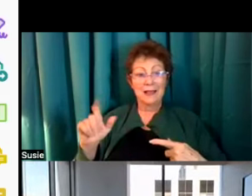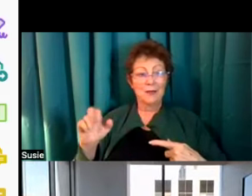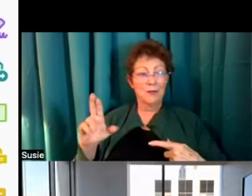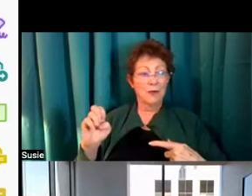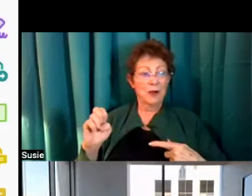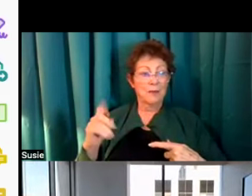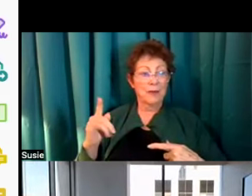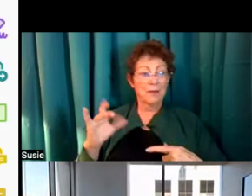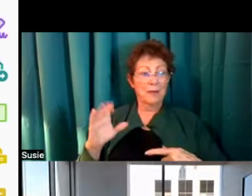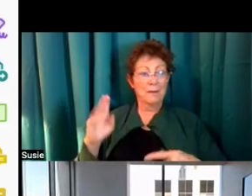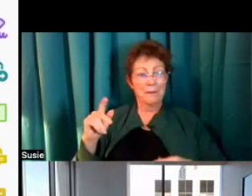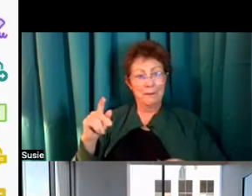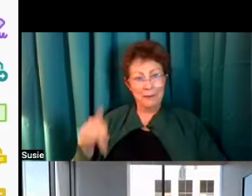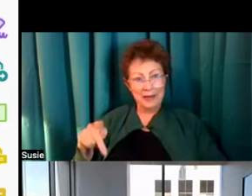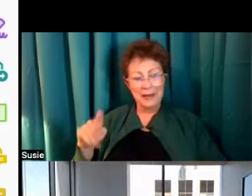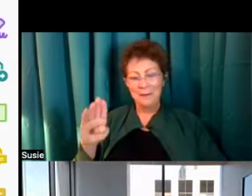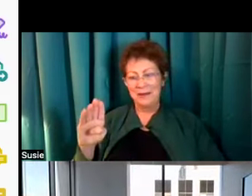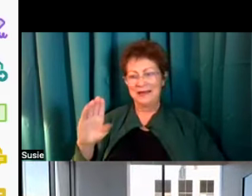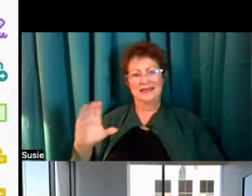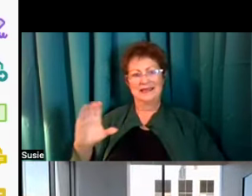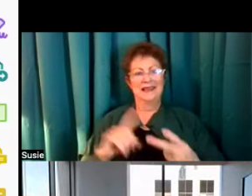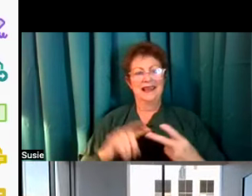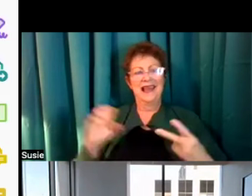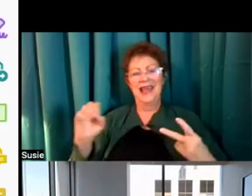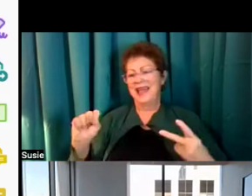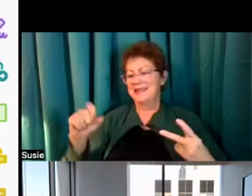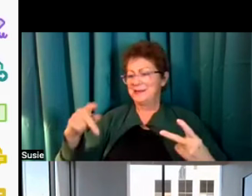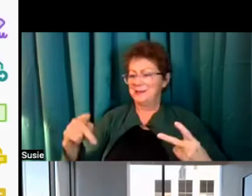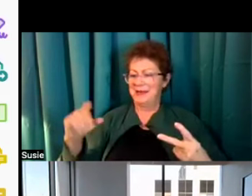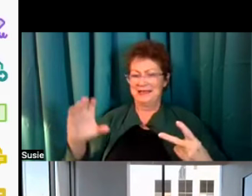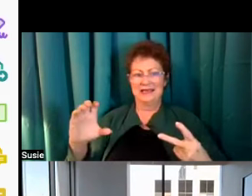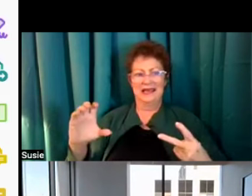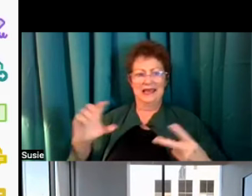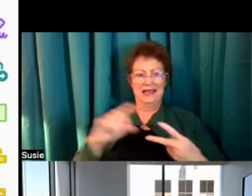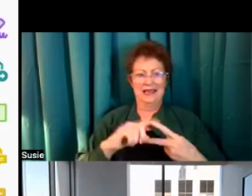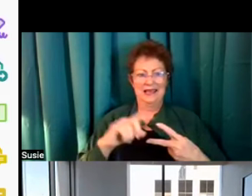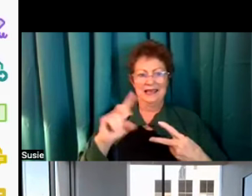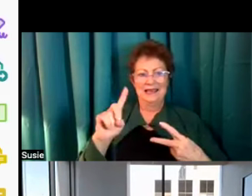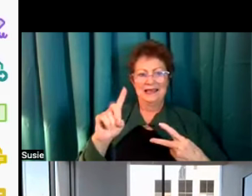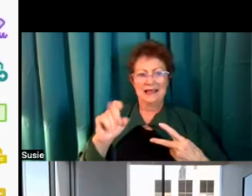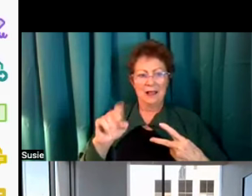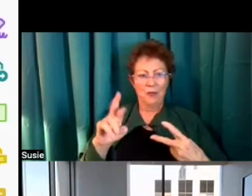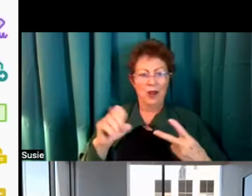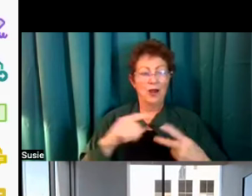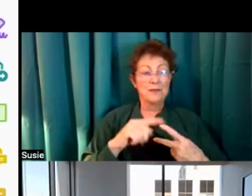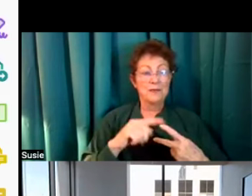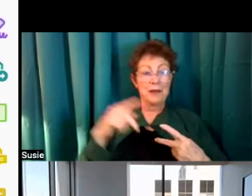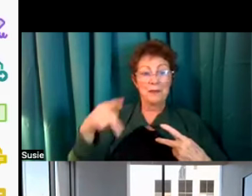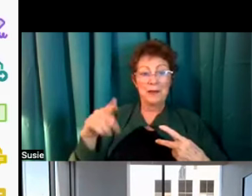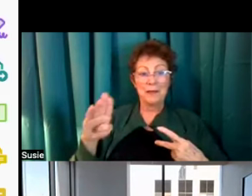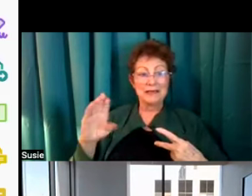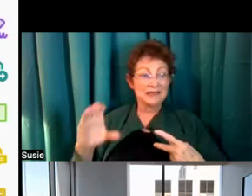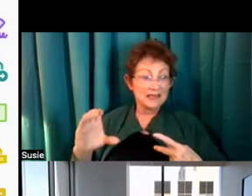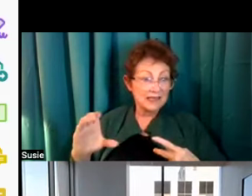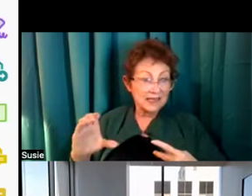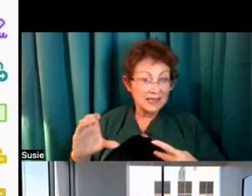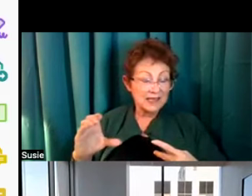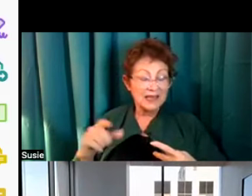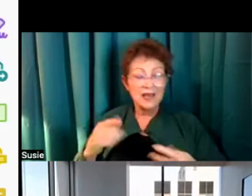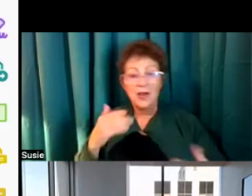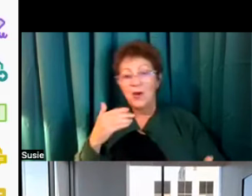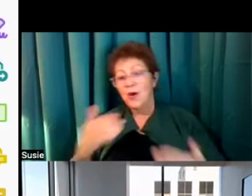Corporation, PBC, and the California Social Purpose Corporation. The Delaware PBC is probably the